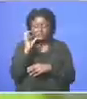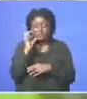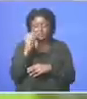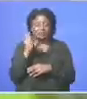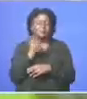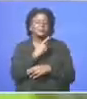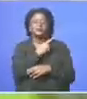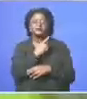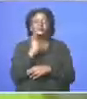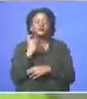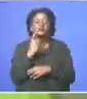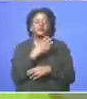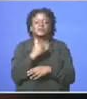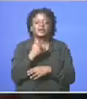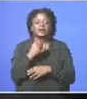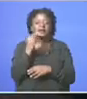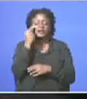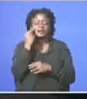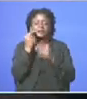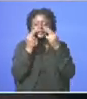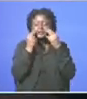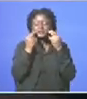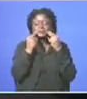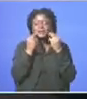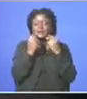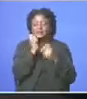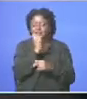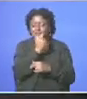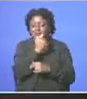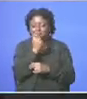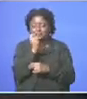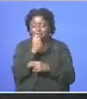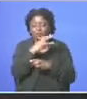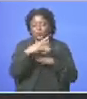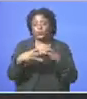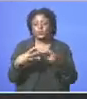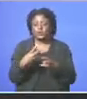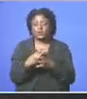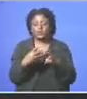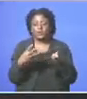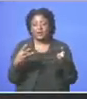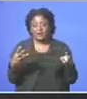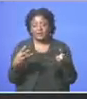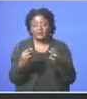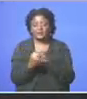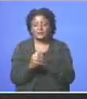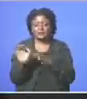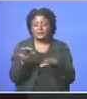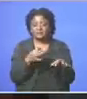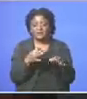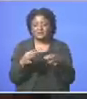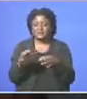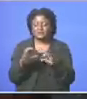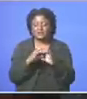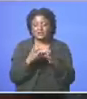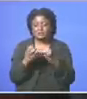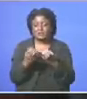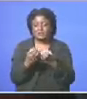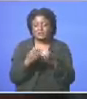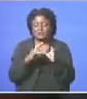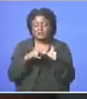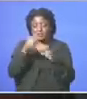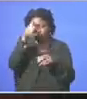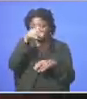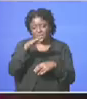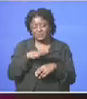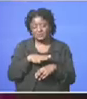supplements worldwide. Chairperson of the Cascarilla Festival Committee, Anita Colley Pratt, explains how the festival was